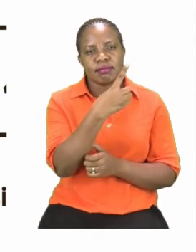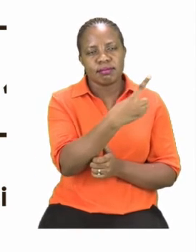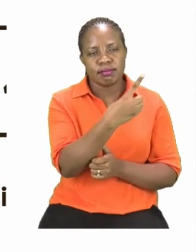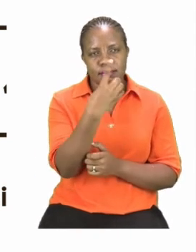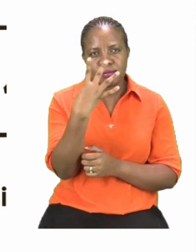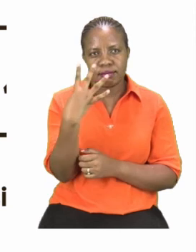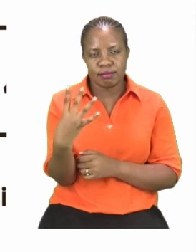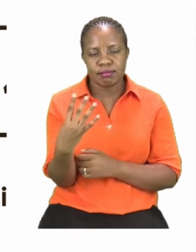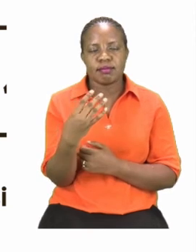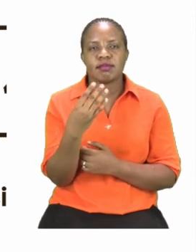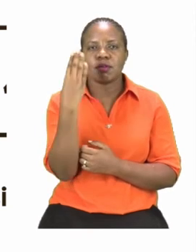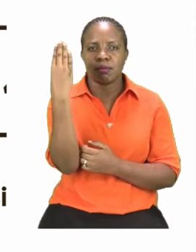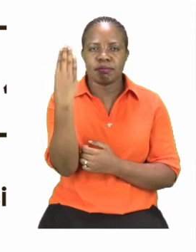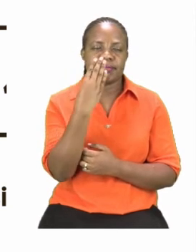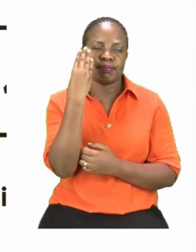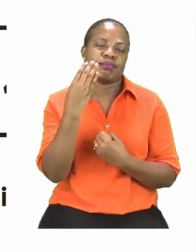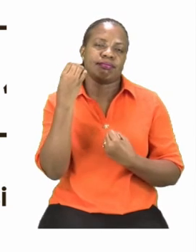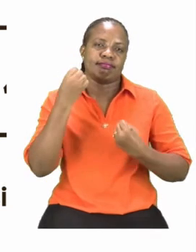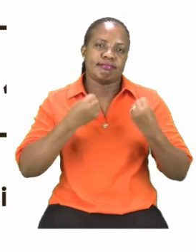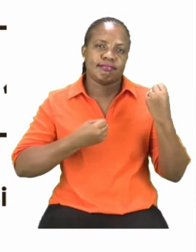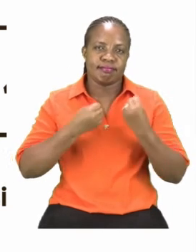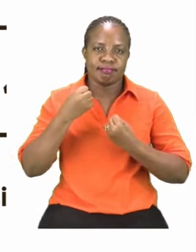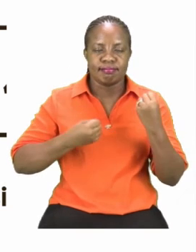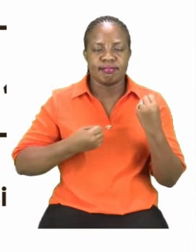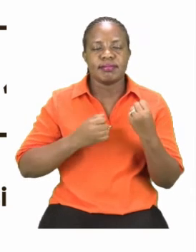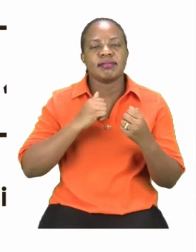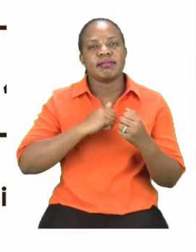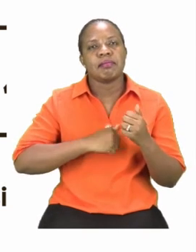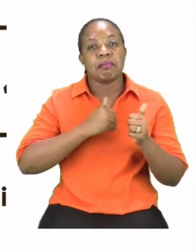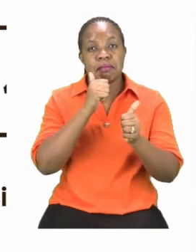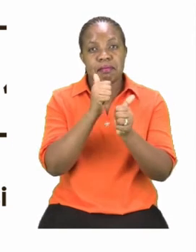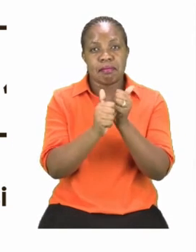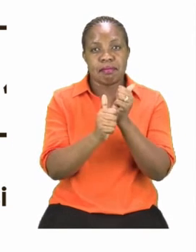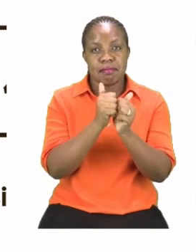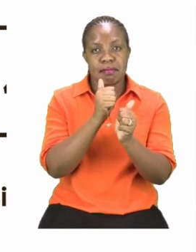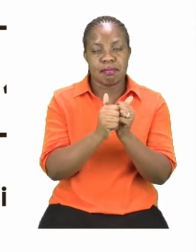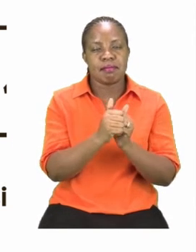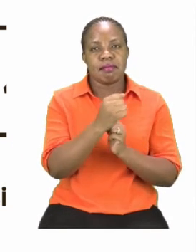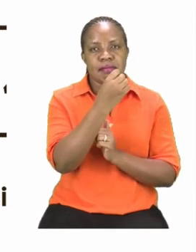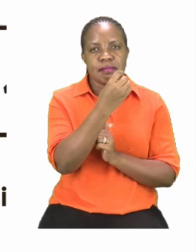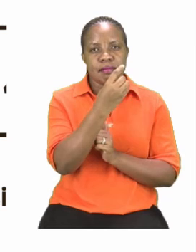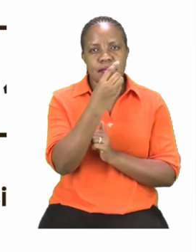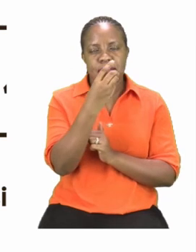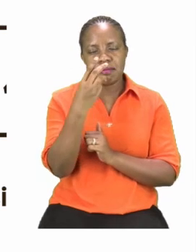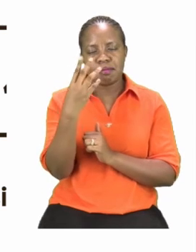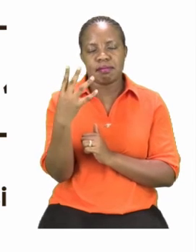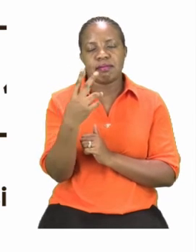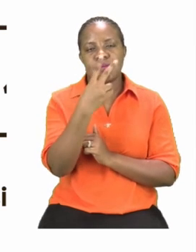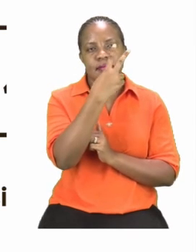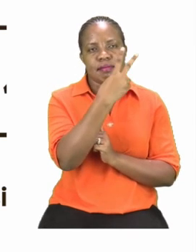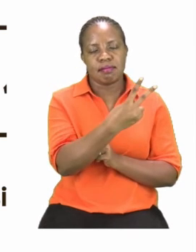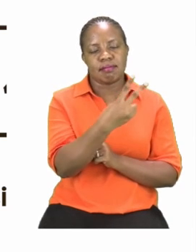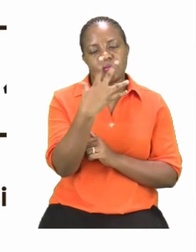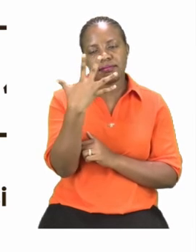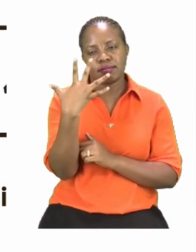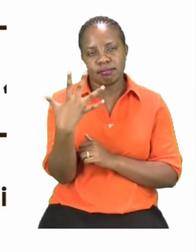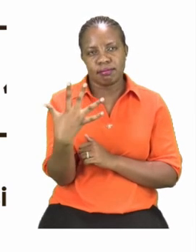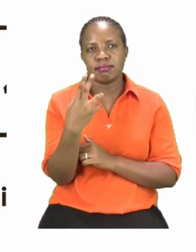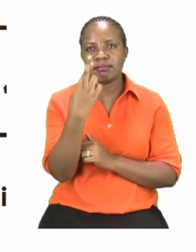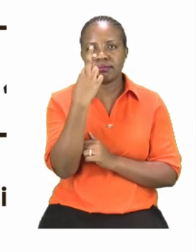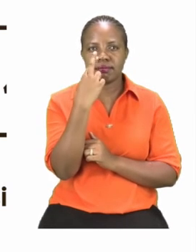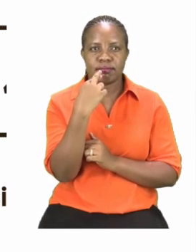So if you don't have a number line, you can write the number 10 and then cross out your 10 sticks, or use your